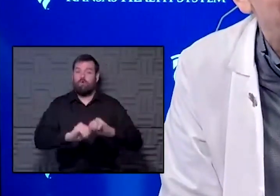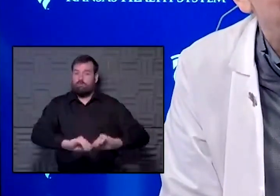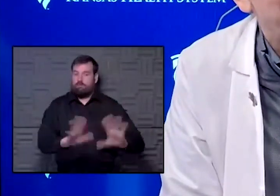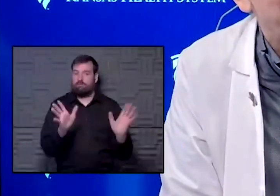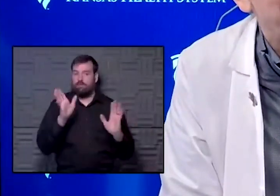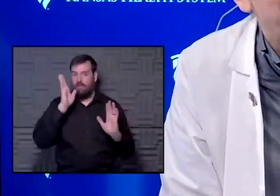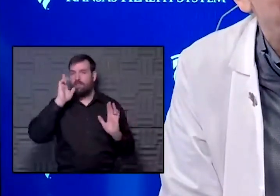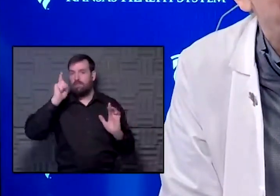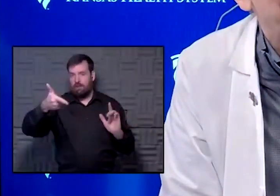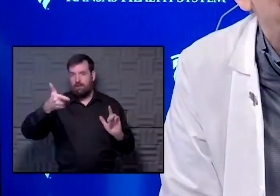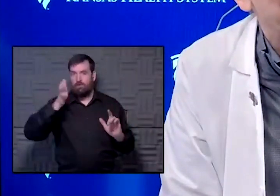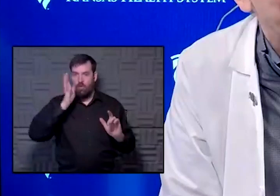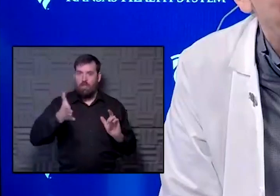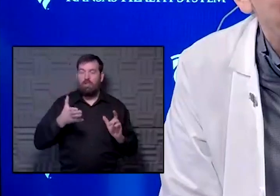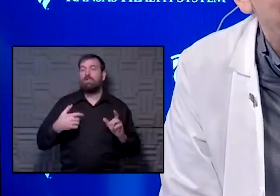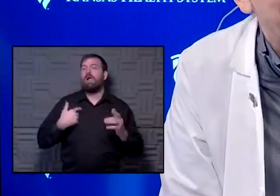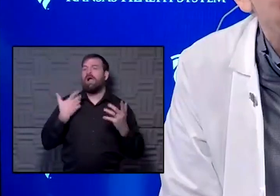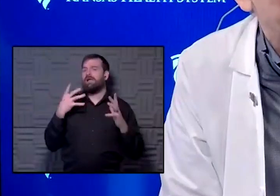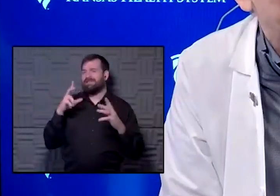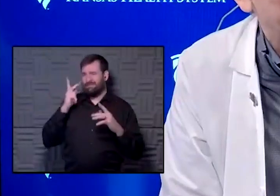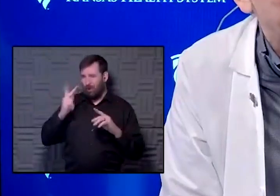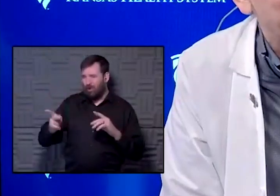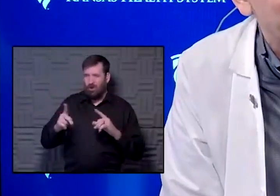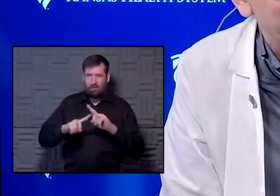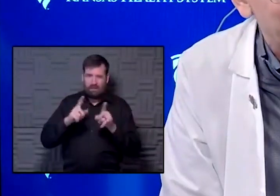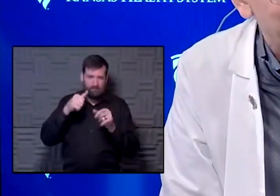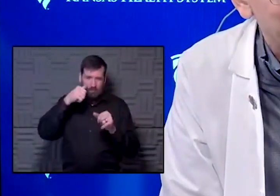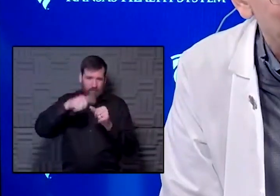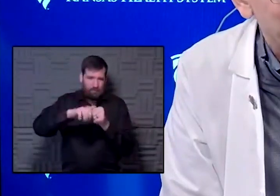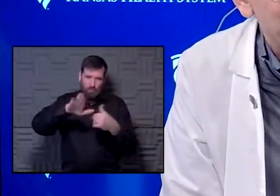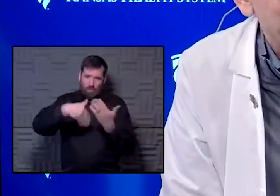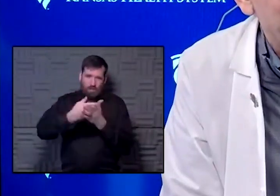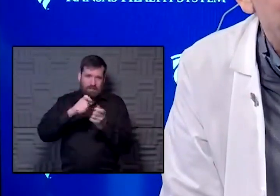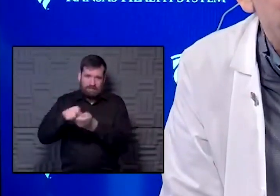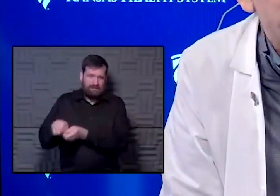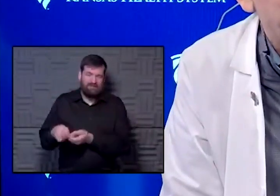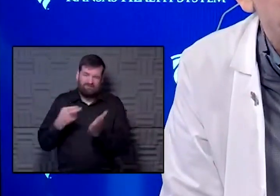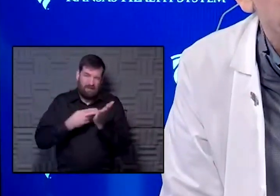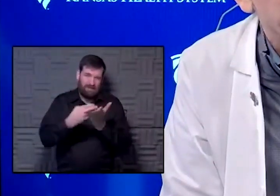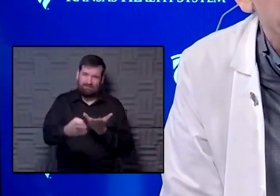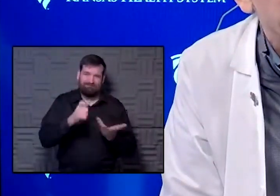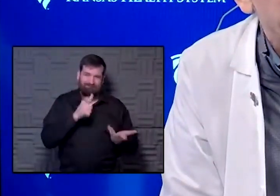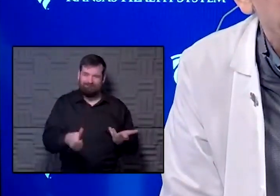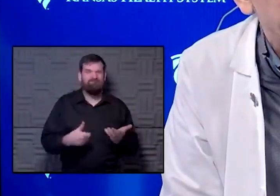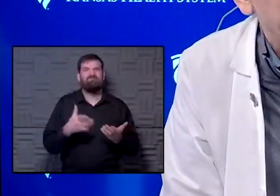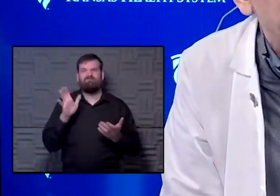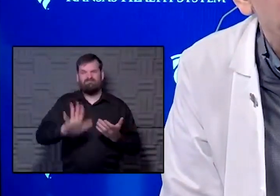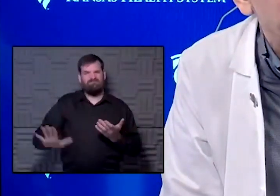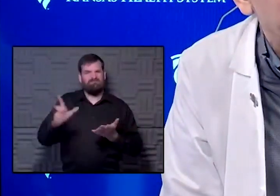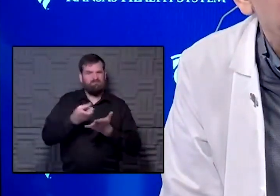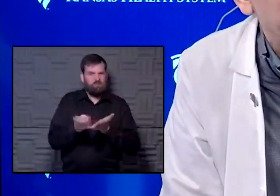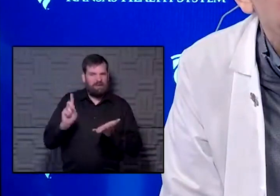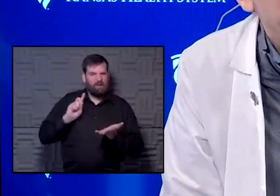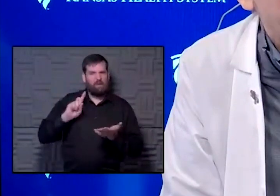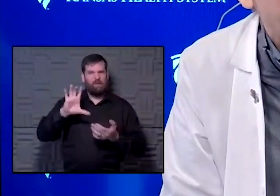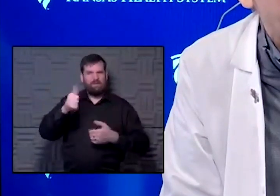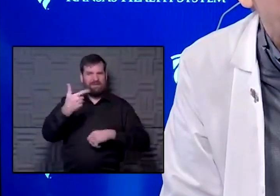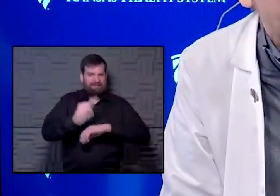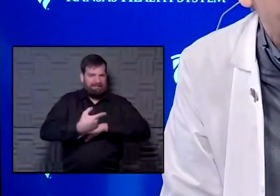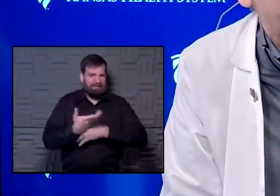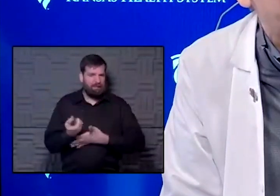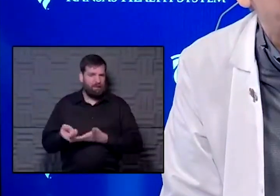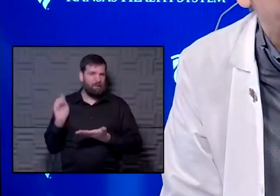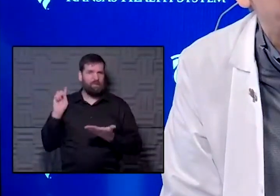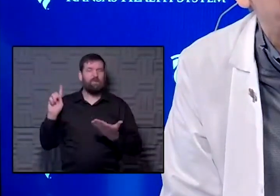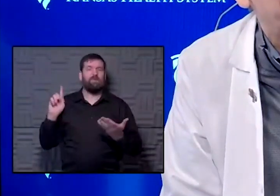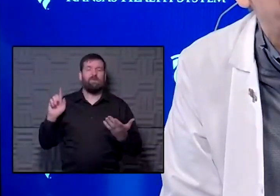it, and I did look at it. I don't remember all the details about it, to be honest with you. That was about a week ago or 10 days ago.